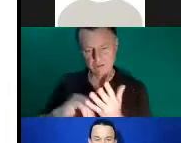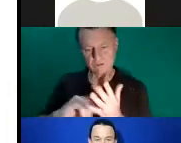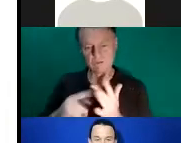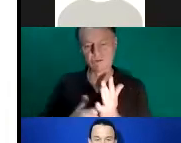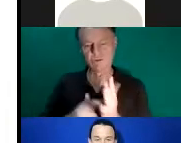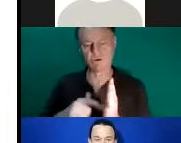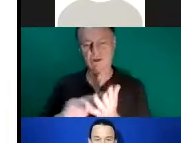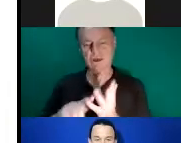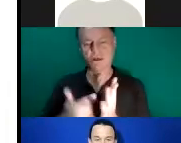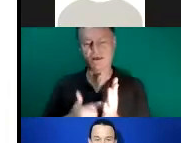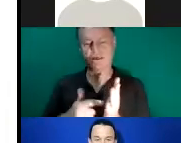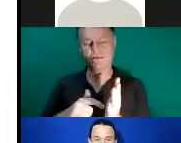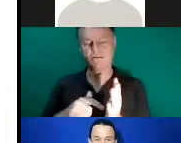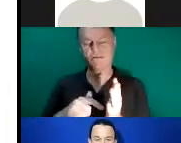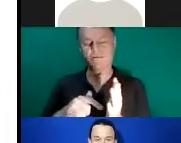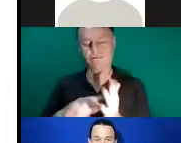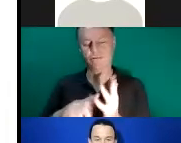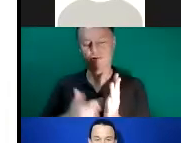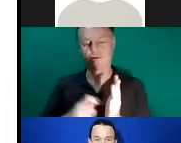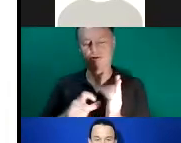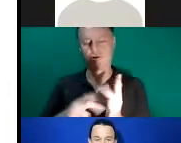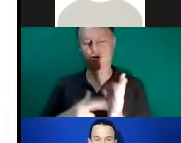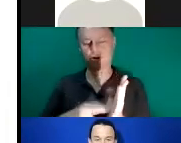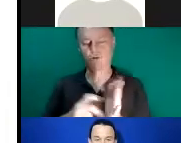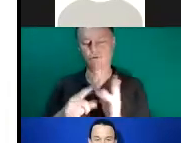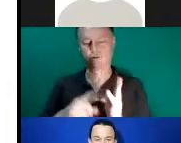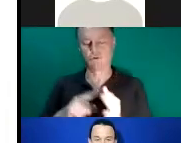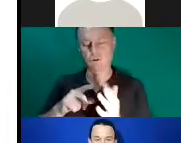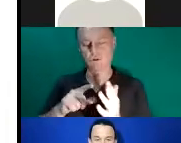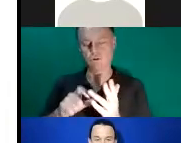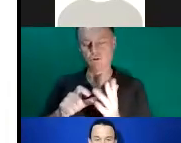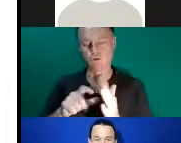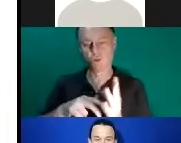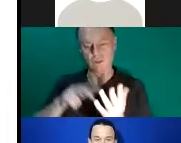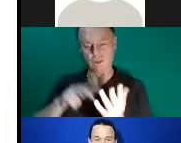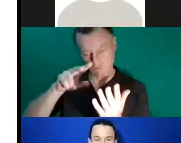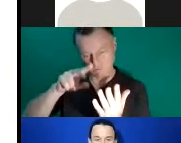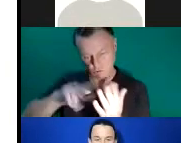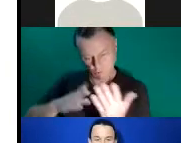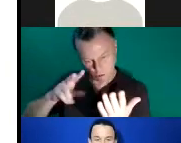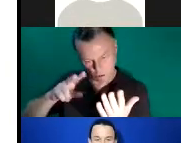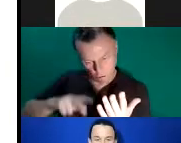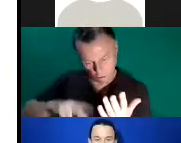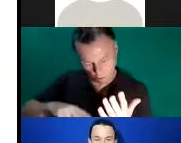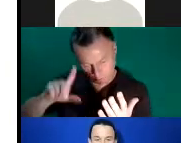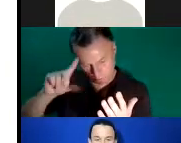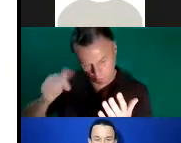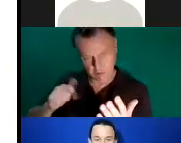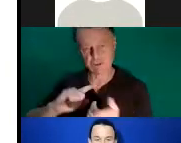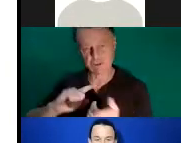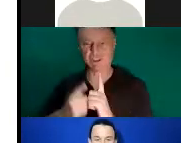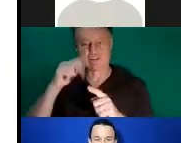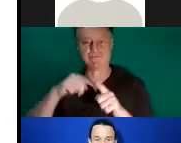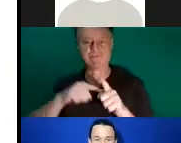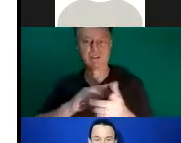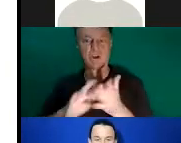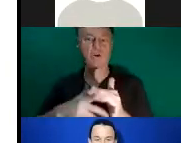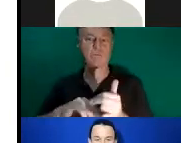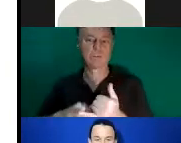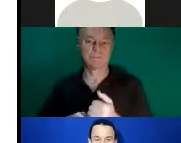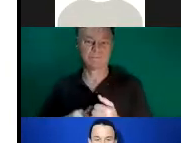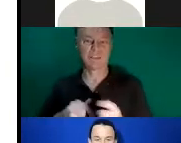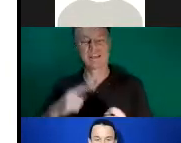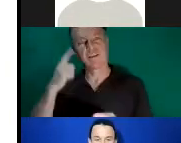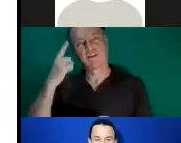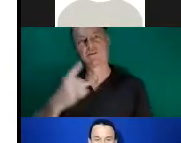Conan Doyle. Although he was expelled, Holmes created and lived under the illusion that